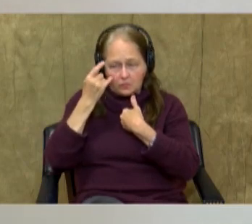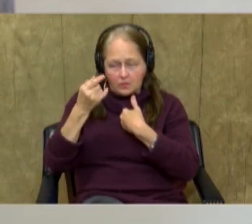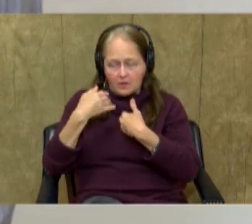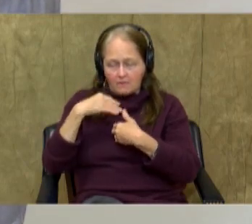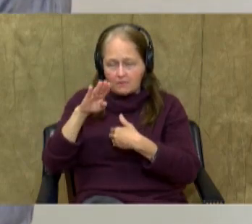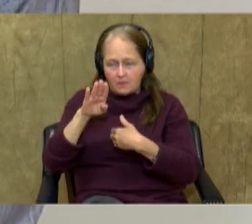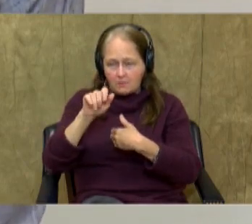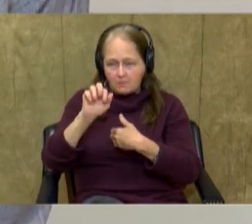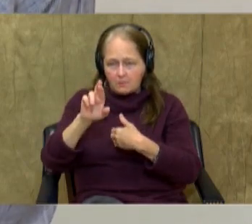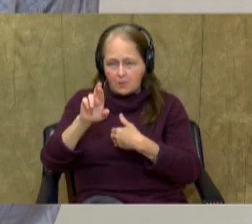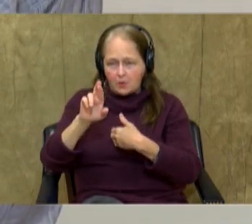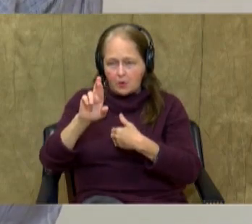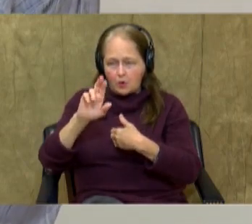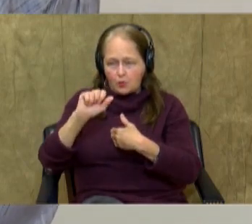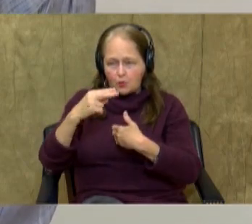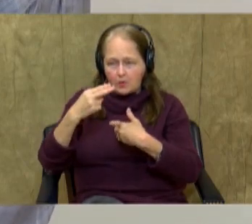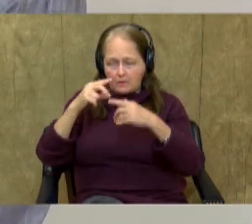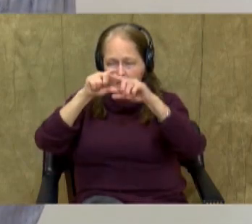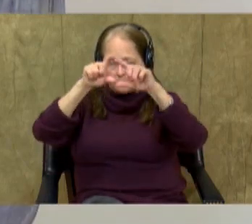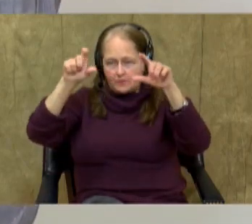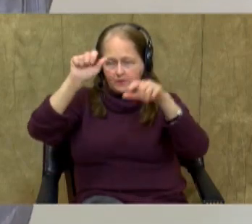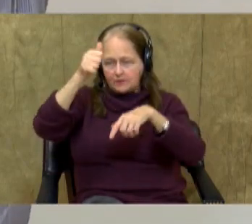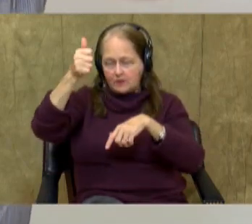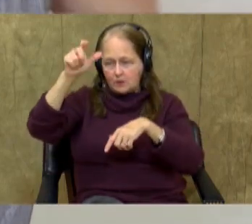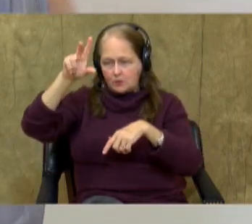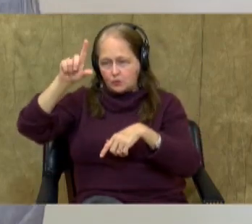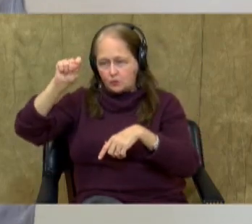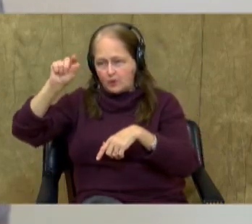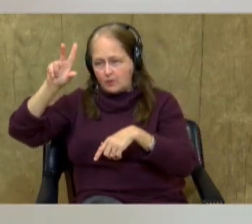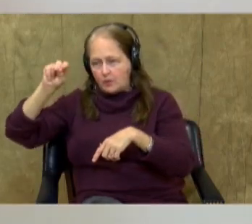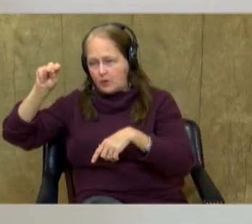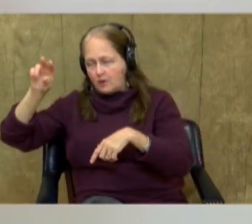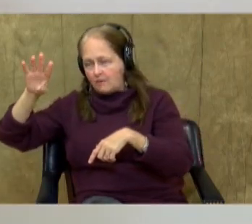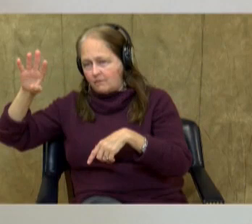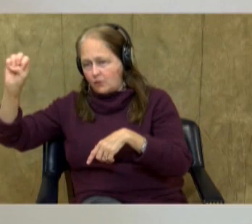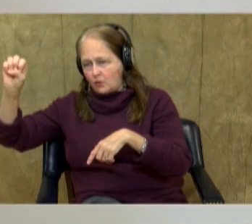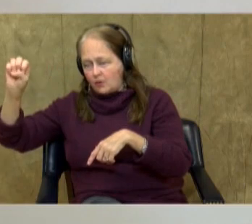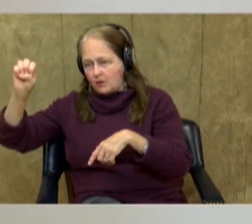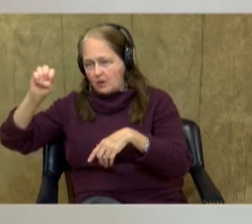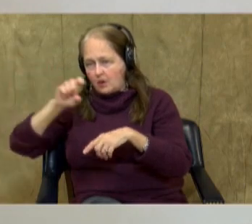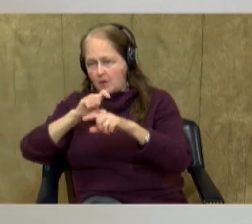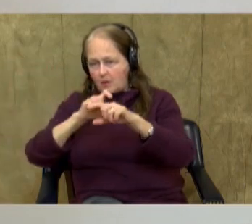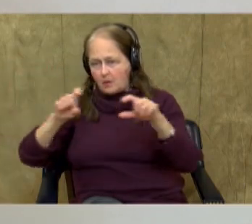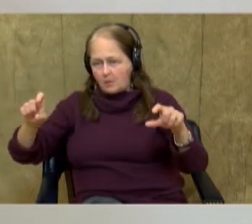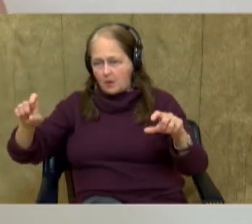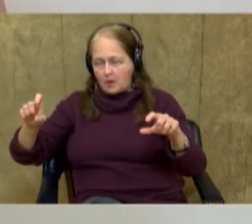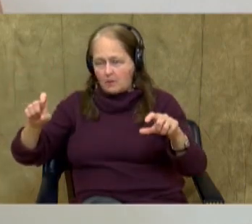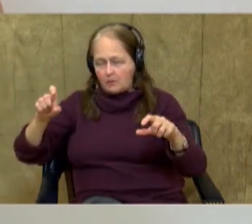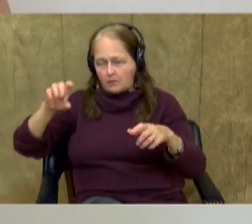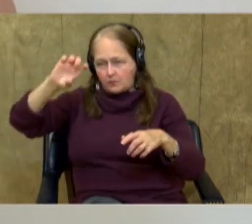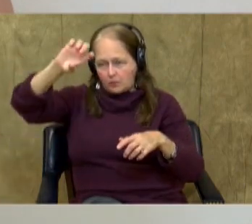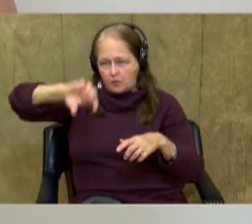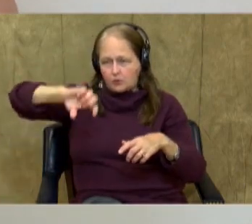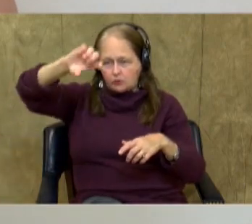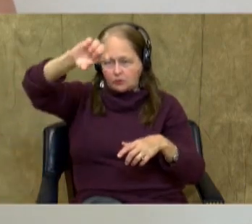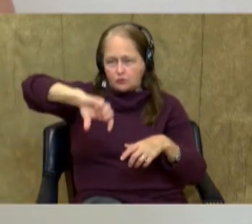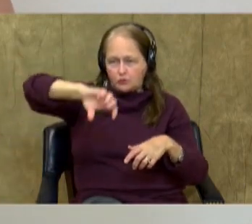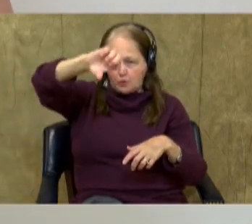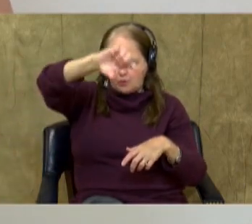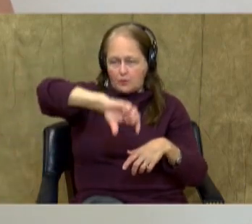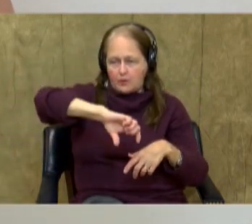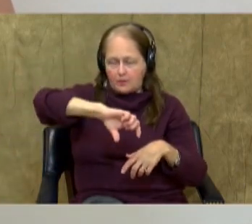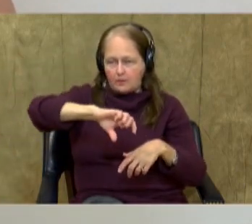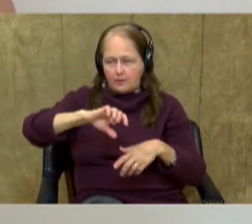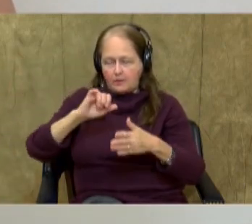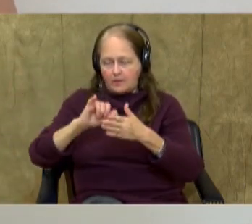you're going to put, say, 10, 20, 30, 40 across the bottom and make a bar for each one. These are